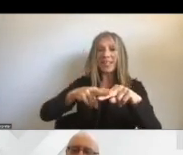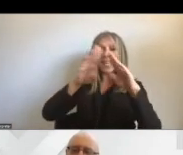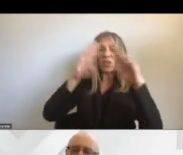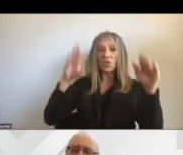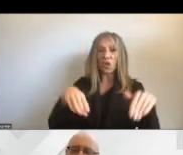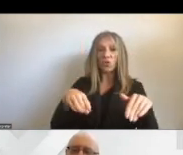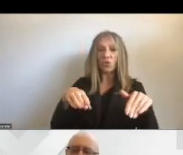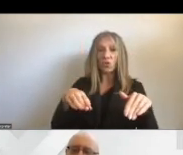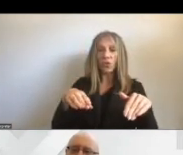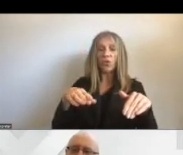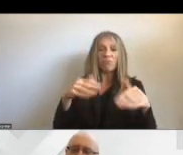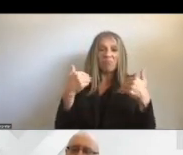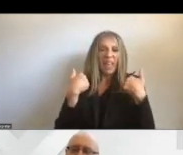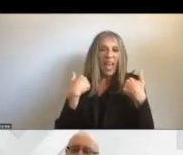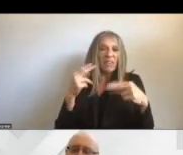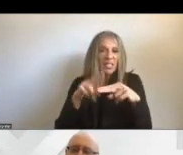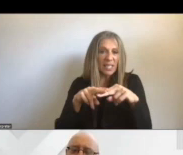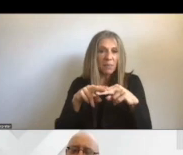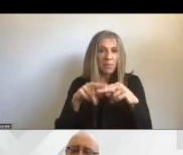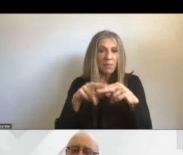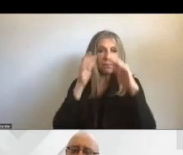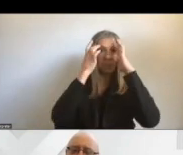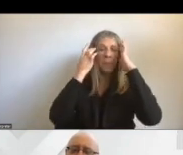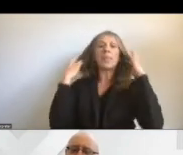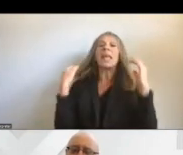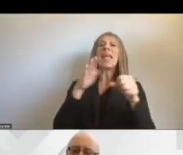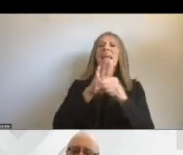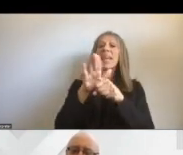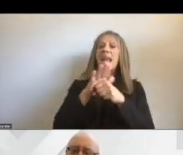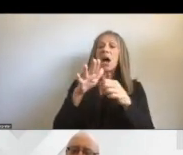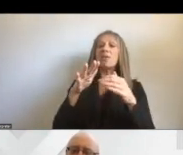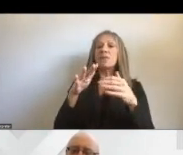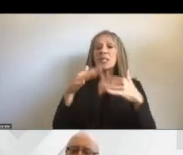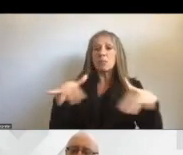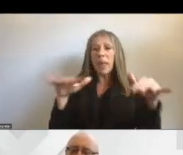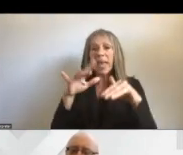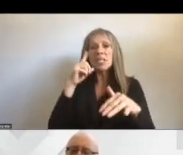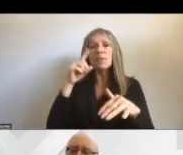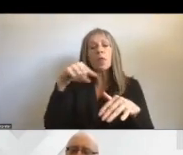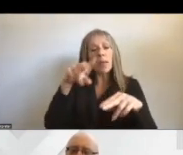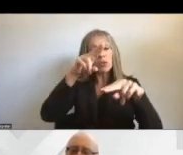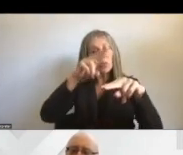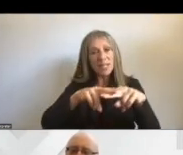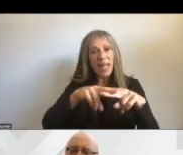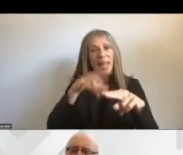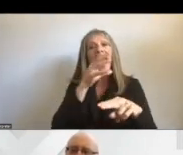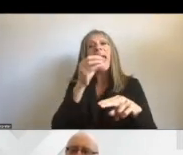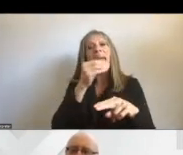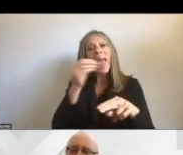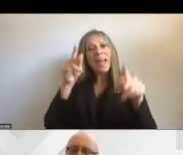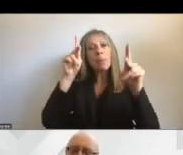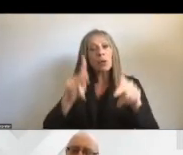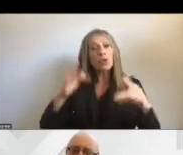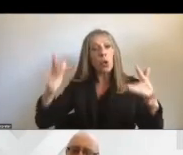Automatic volume adjustment in response to ambient traffic sound level must be a maximum volume of 100